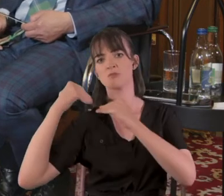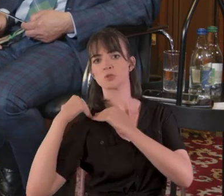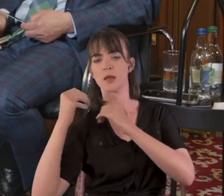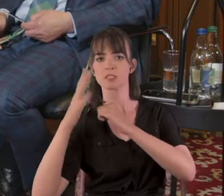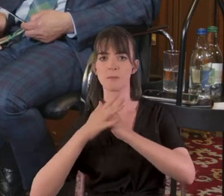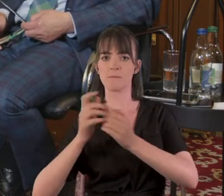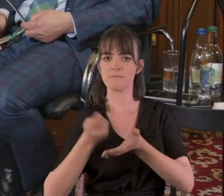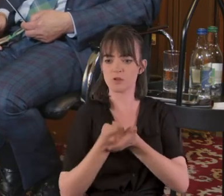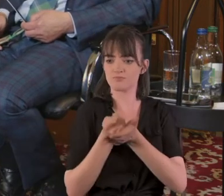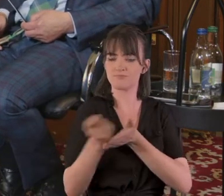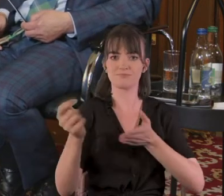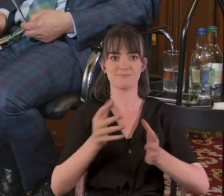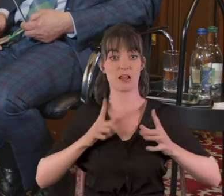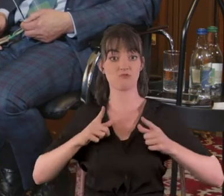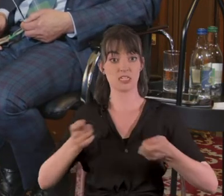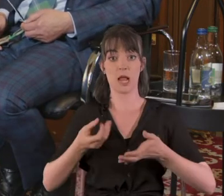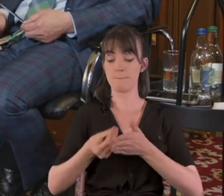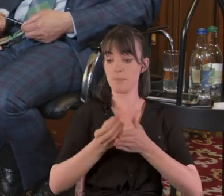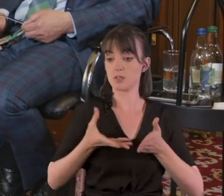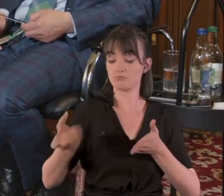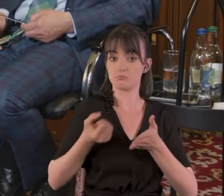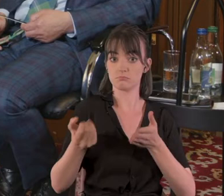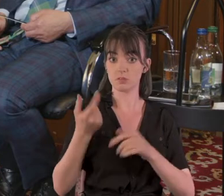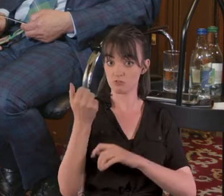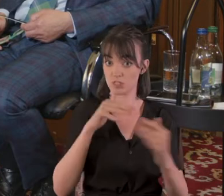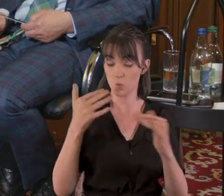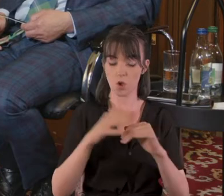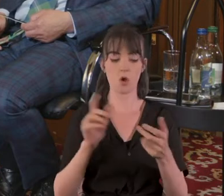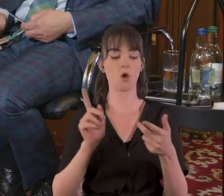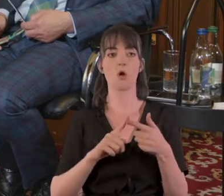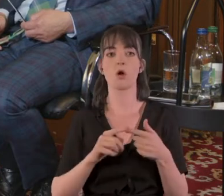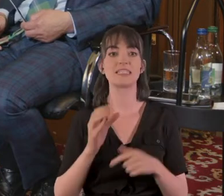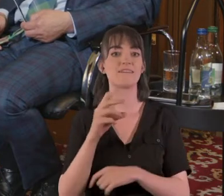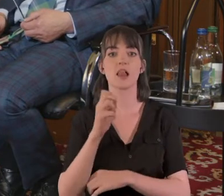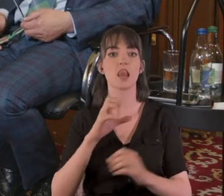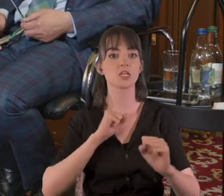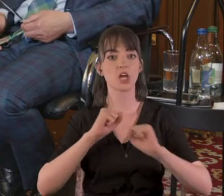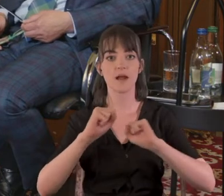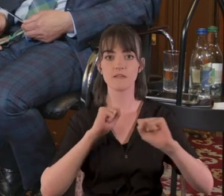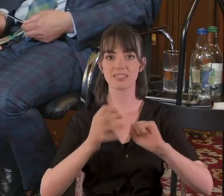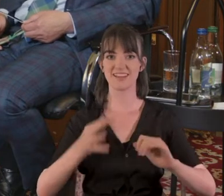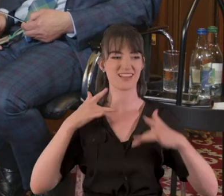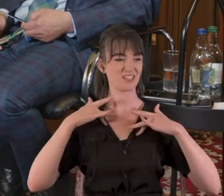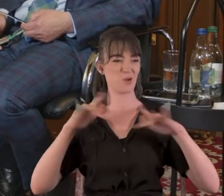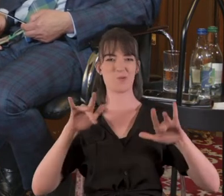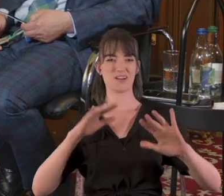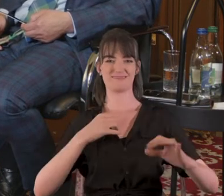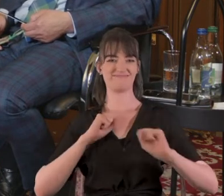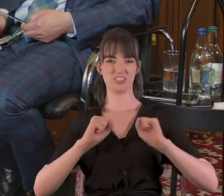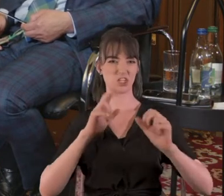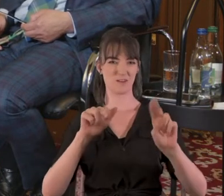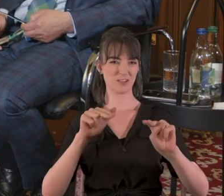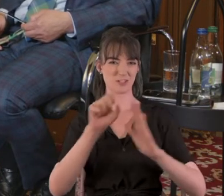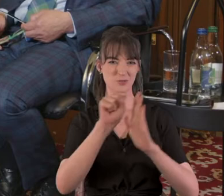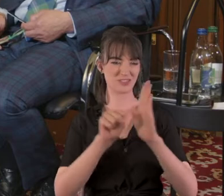pensions and things like that from the recent war, what the position of any civil servants who no longer wanted to serve the new state would be, and if they retired.